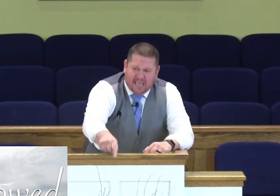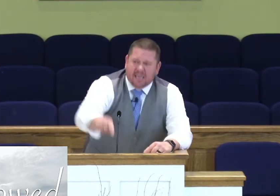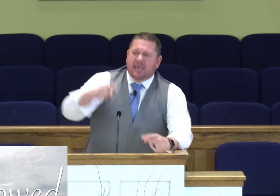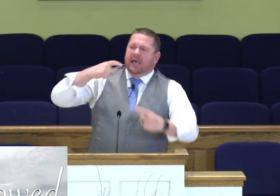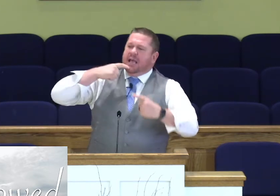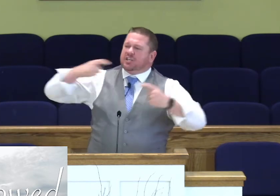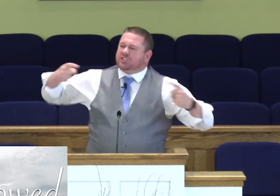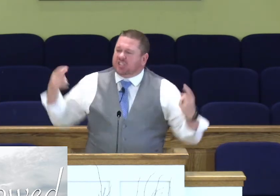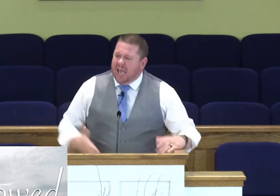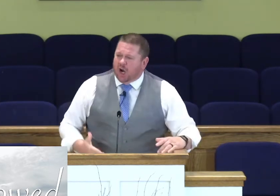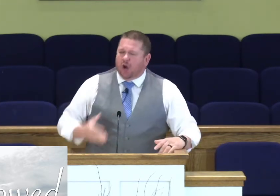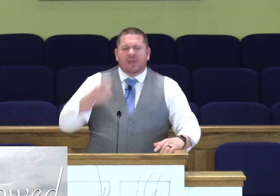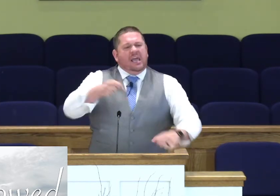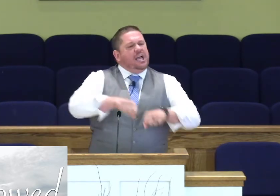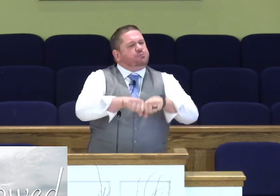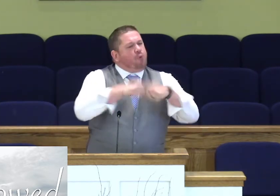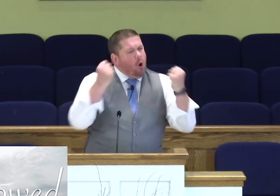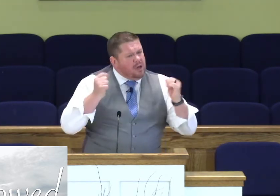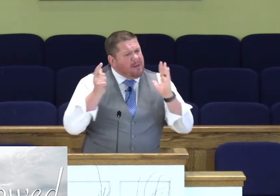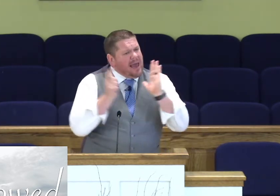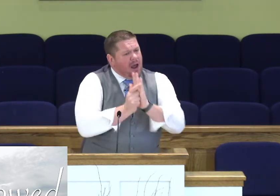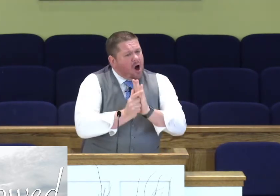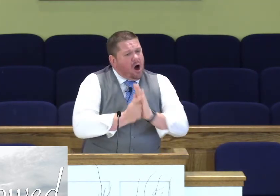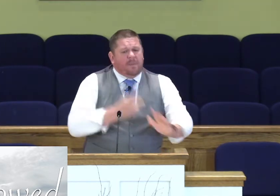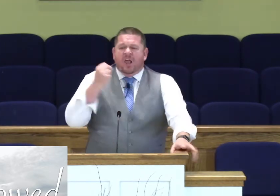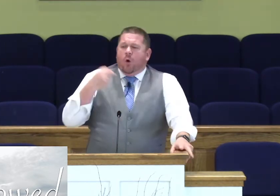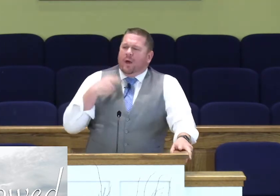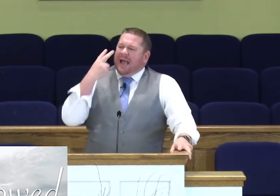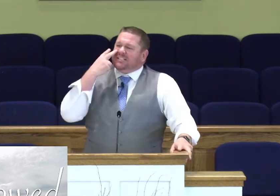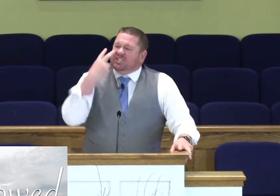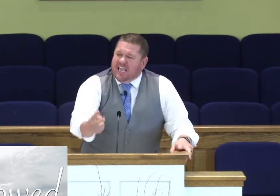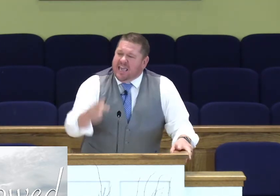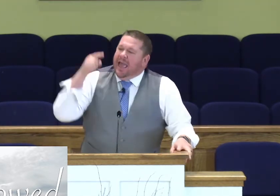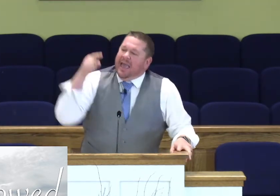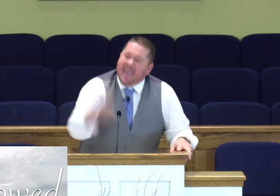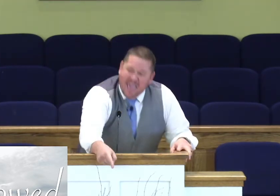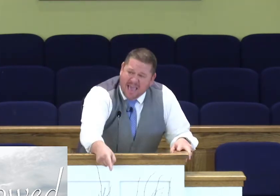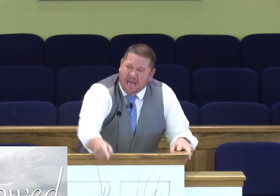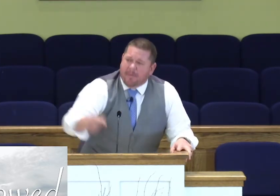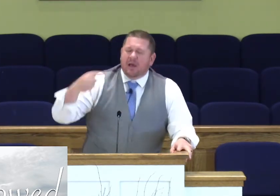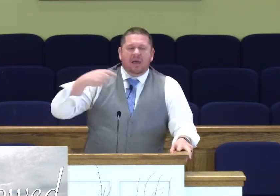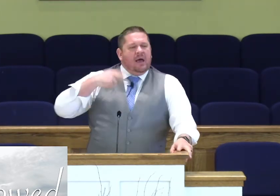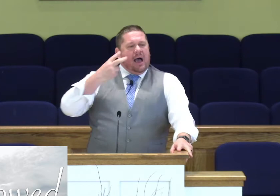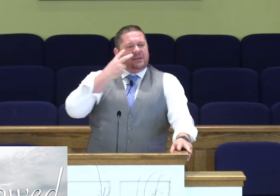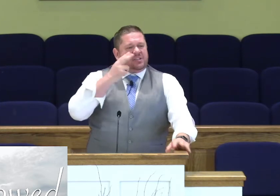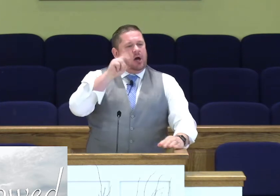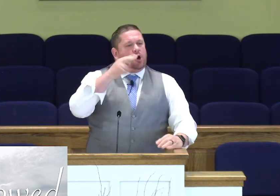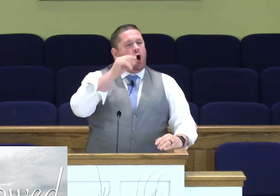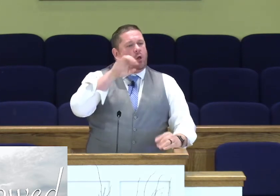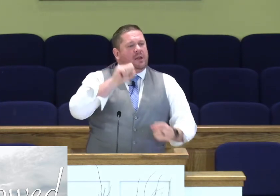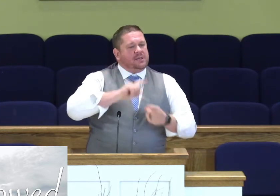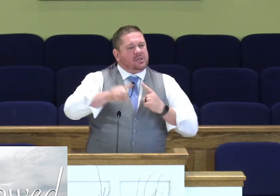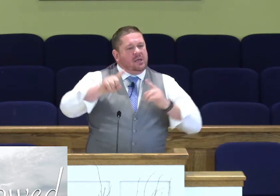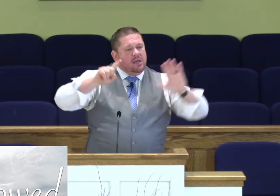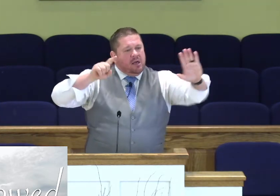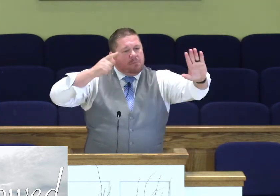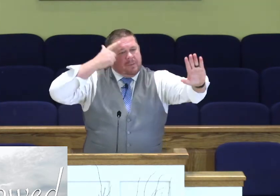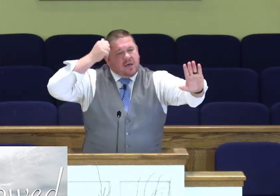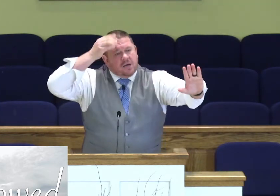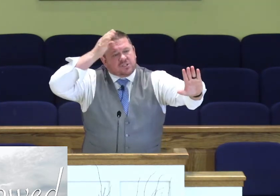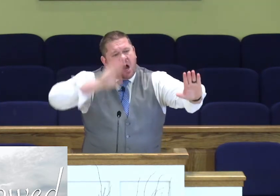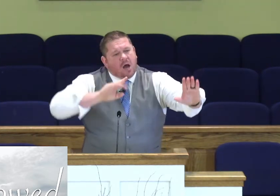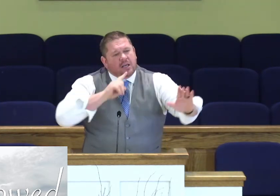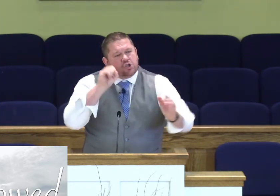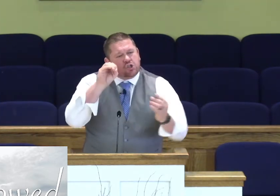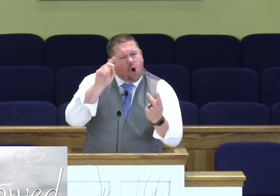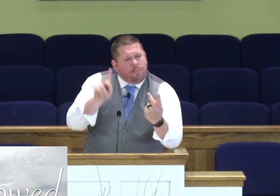He is a sinner. He's broken my law. When I see Him, I see unholiness. But